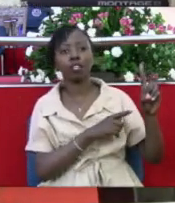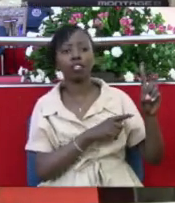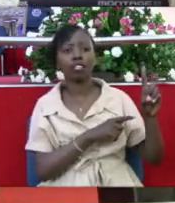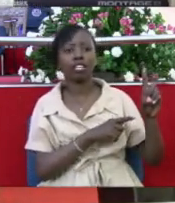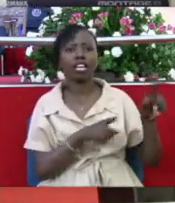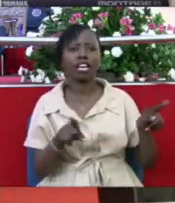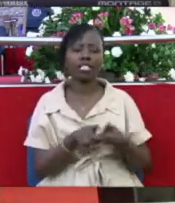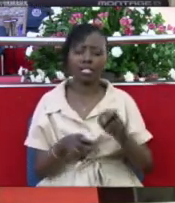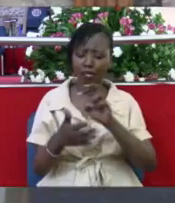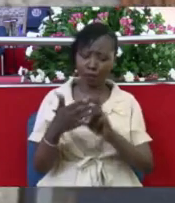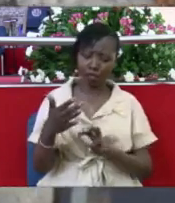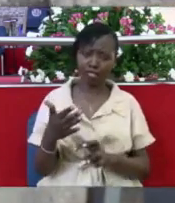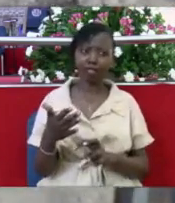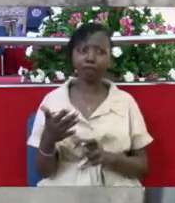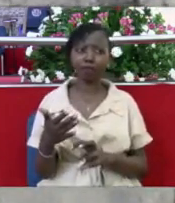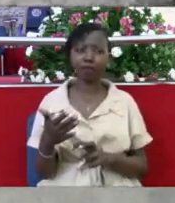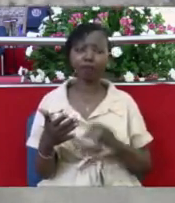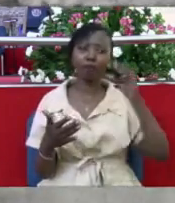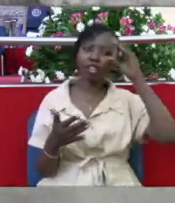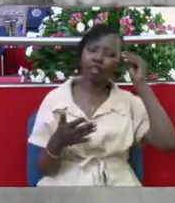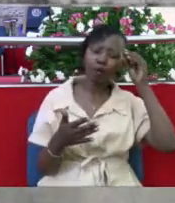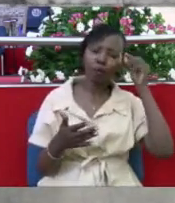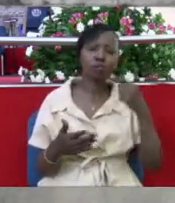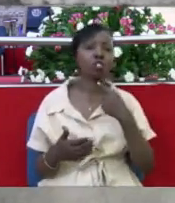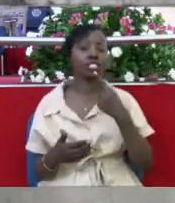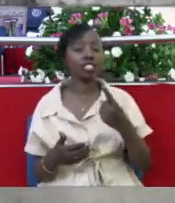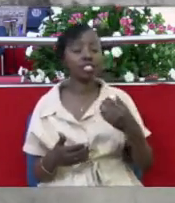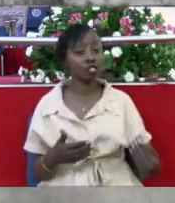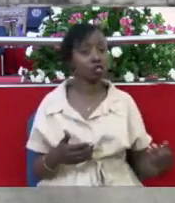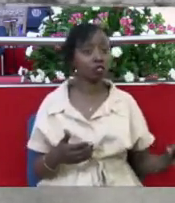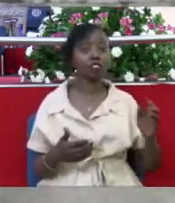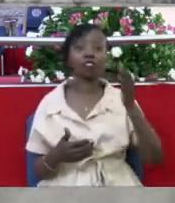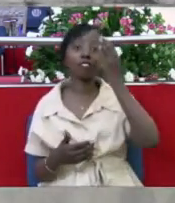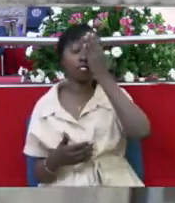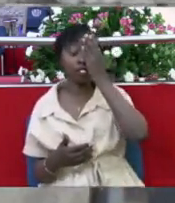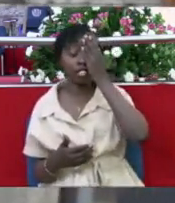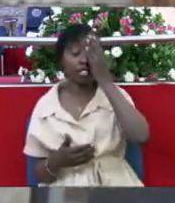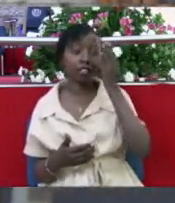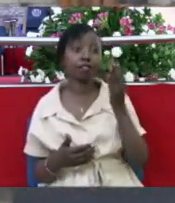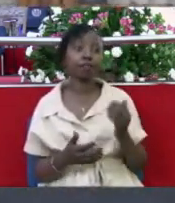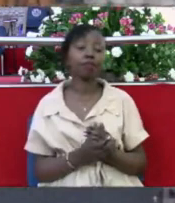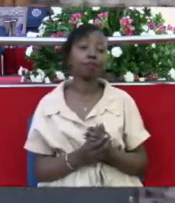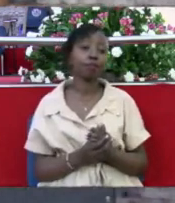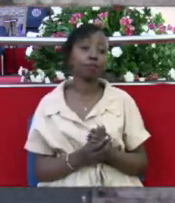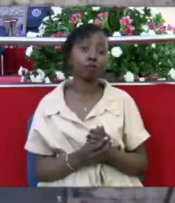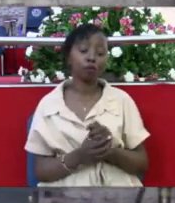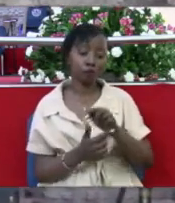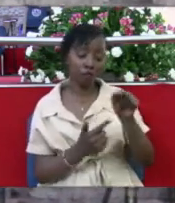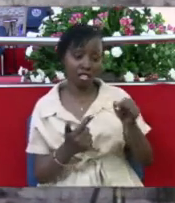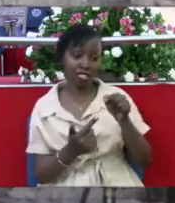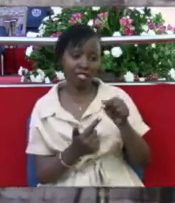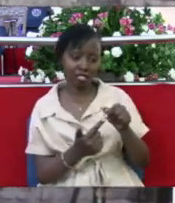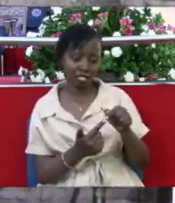read, na vile tulivyosoma, Moses is telling the children of Israel, Musa anawaambia wana wa Israeli, this is what you ought to